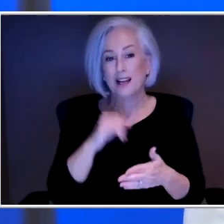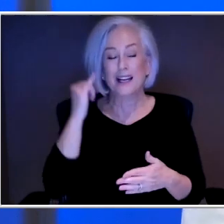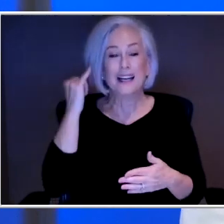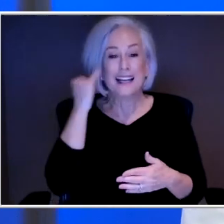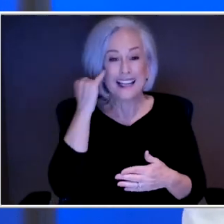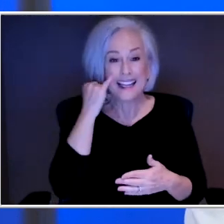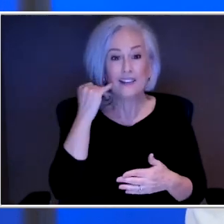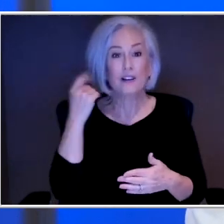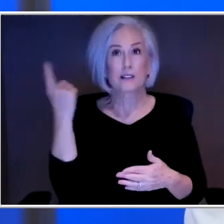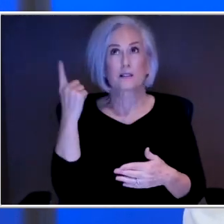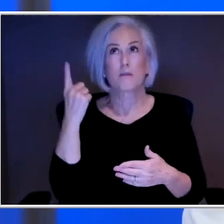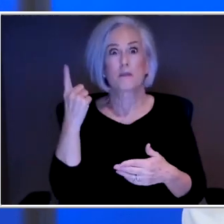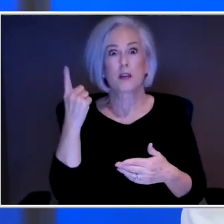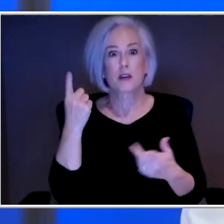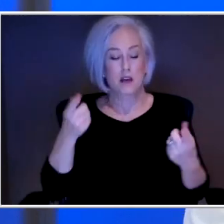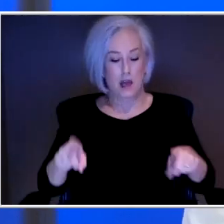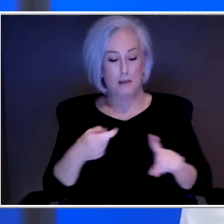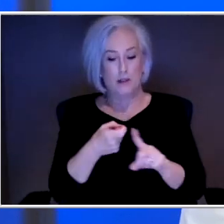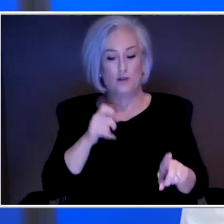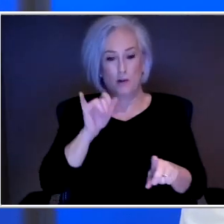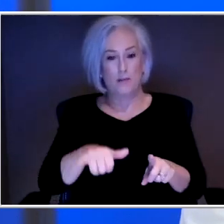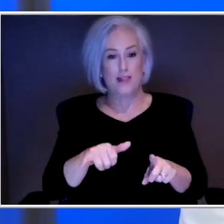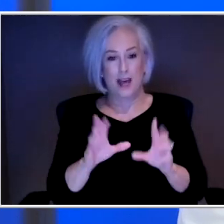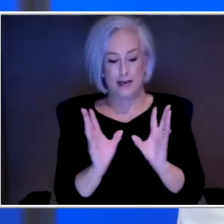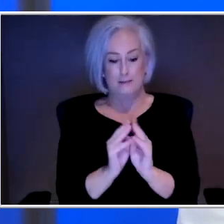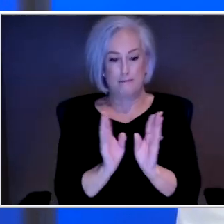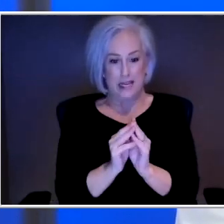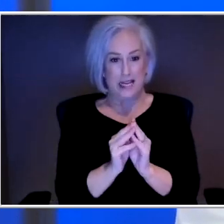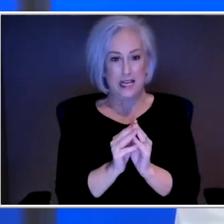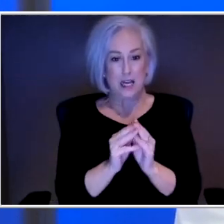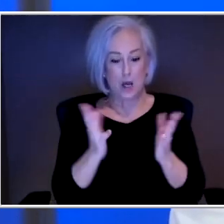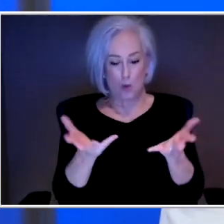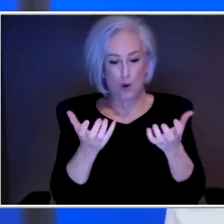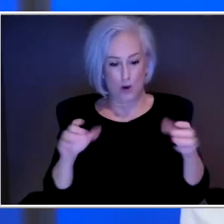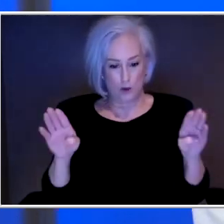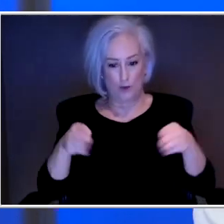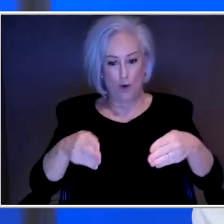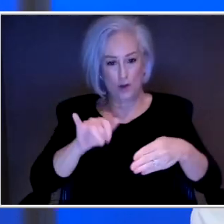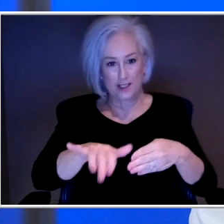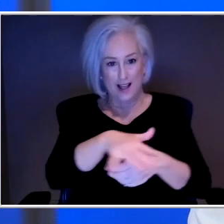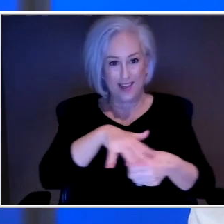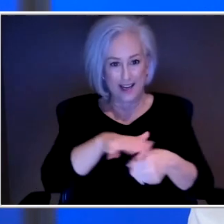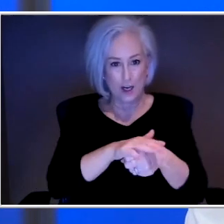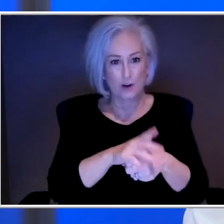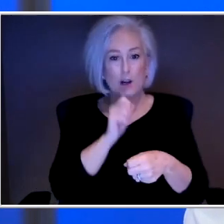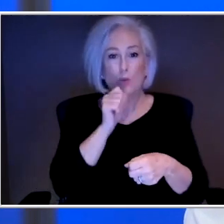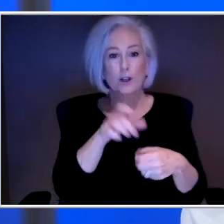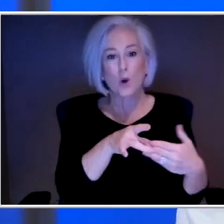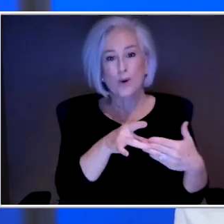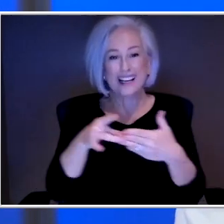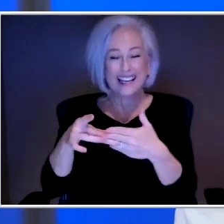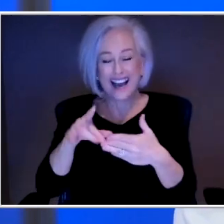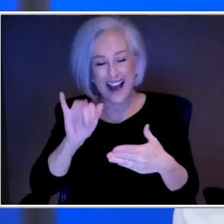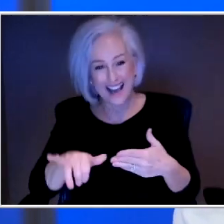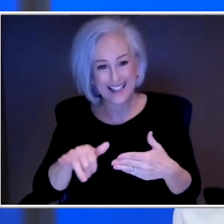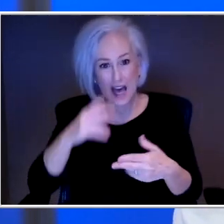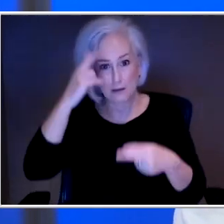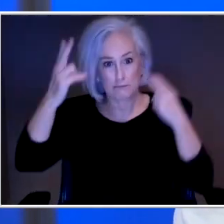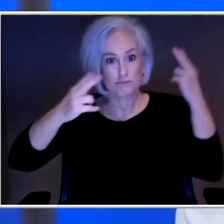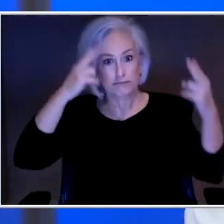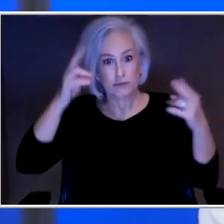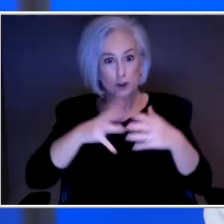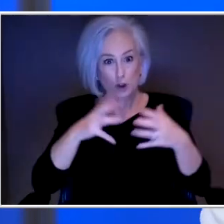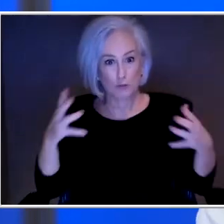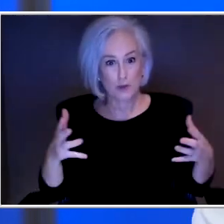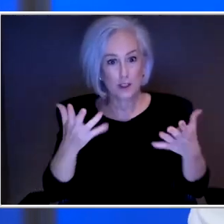productive from the session, we want to make sure that we're kind of focusing on that area. We don't want to guide the trip too much for them, but we want to kind of set up an environment